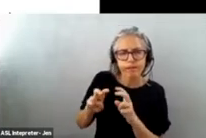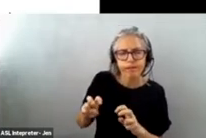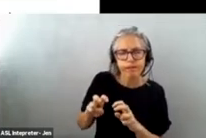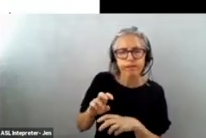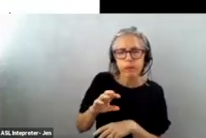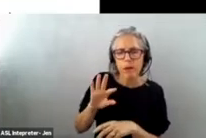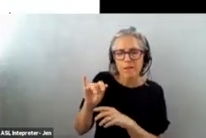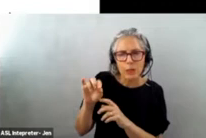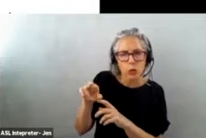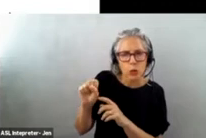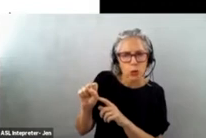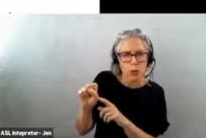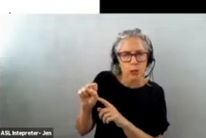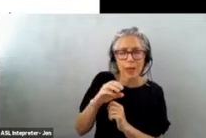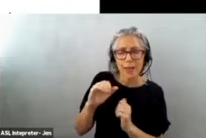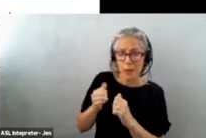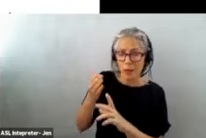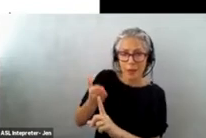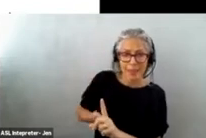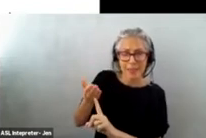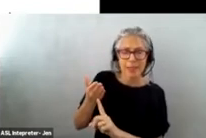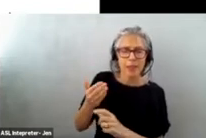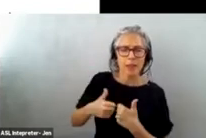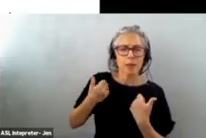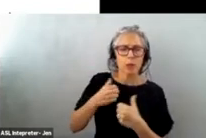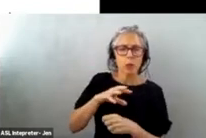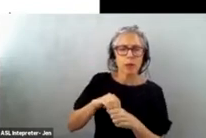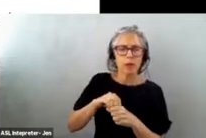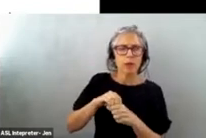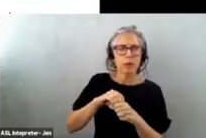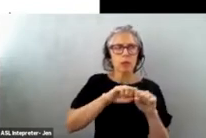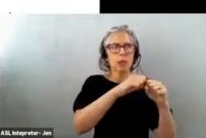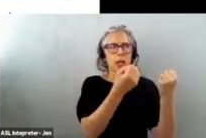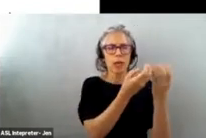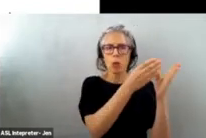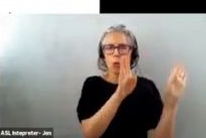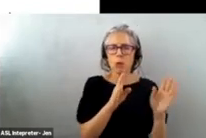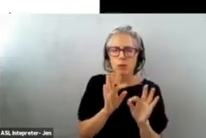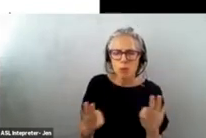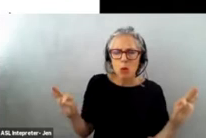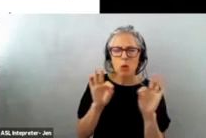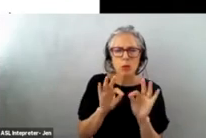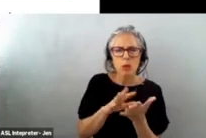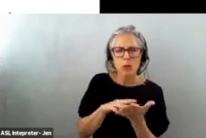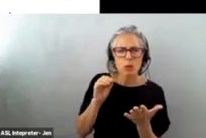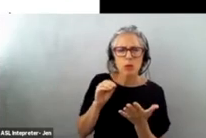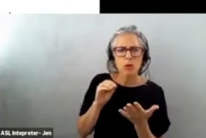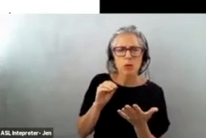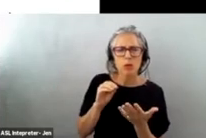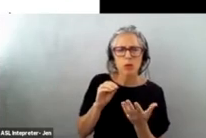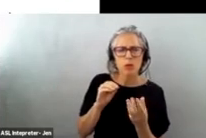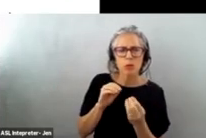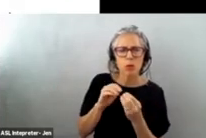contextual factors and how this autistic child exists in society is crucial to learning more about these